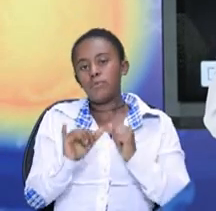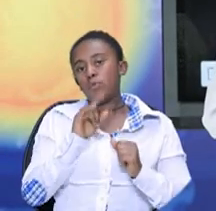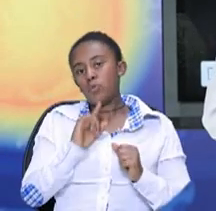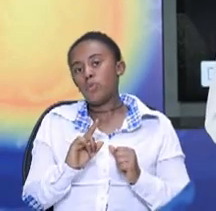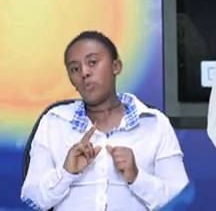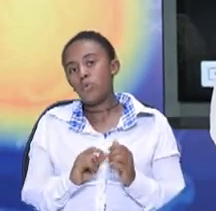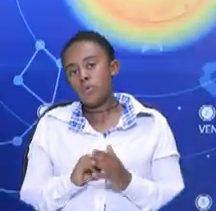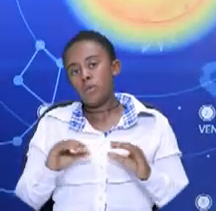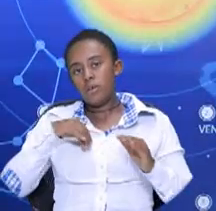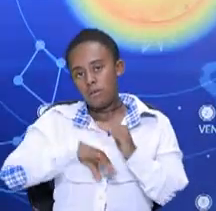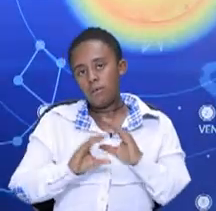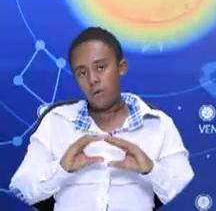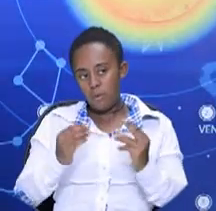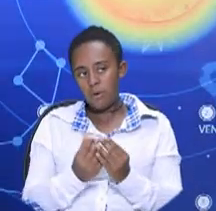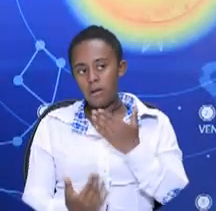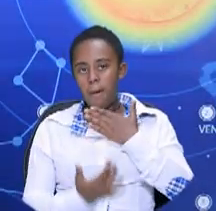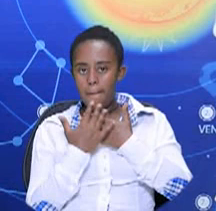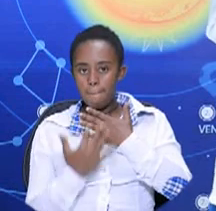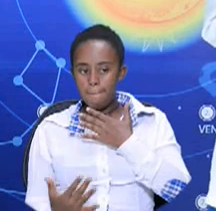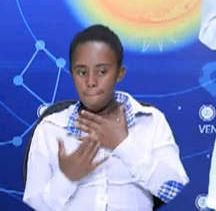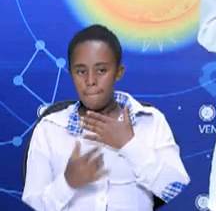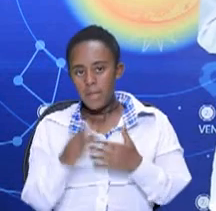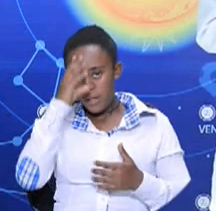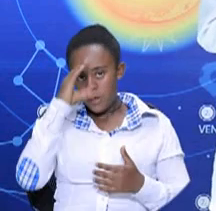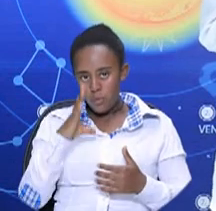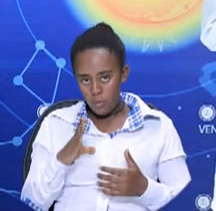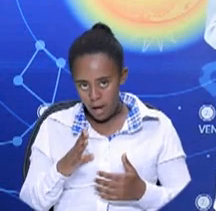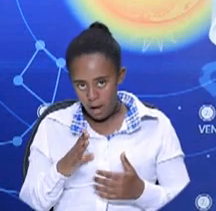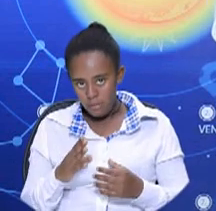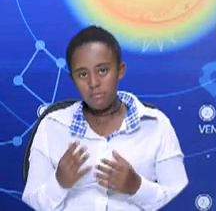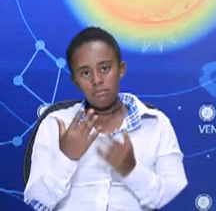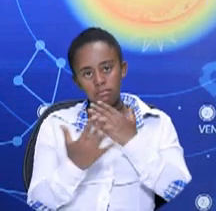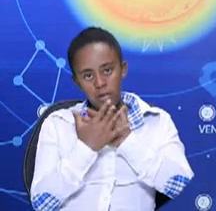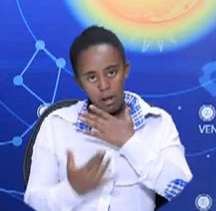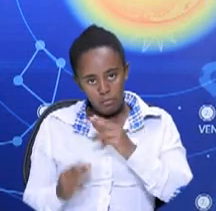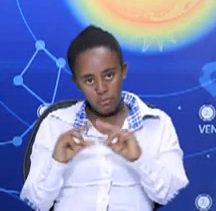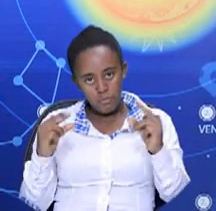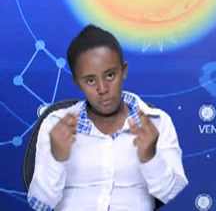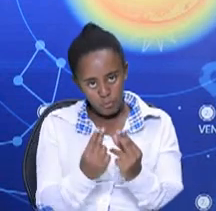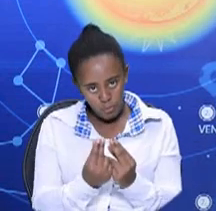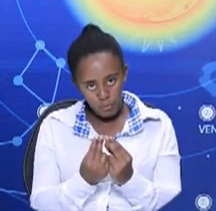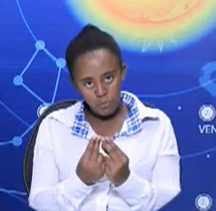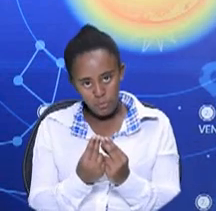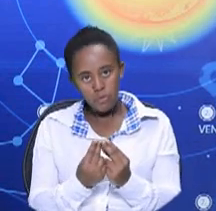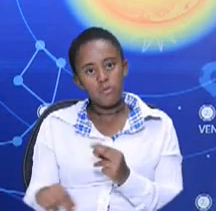and antibody in our blood, the human blood group is grouped